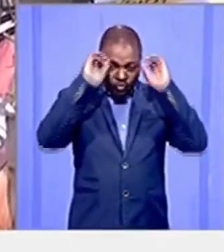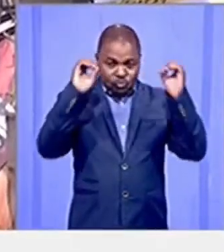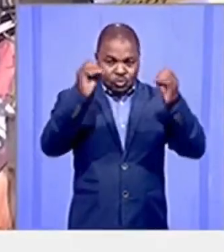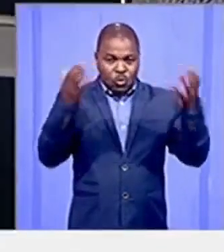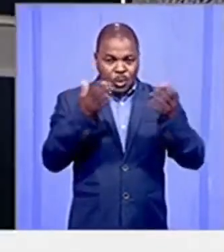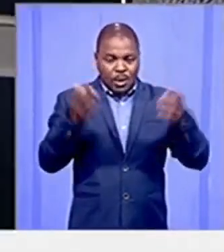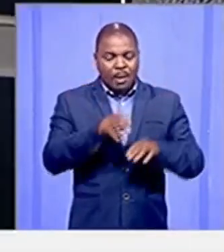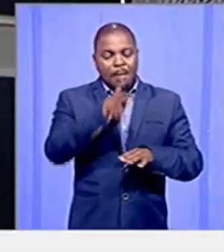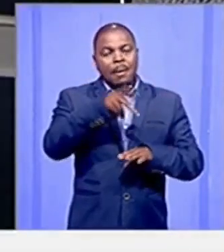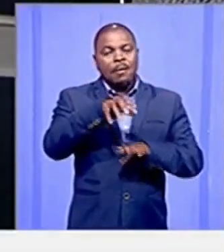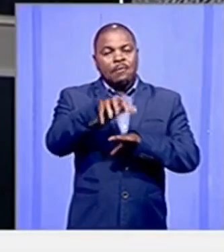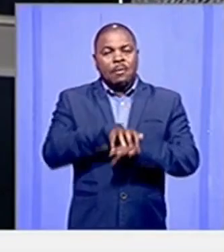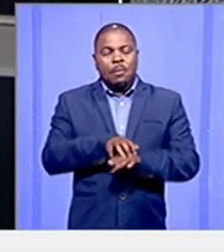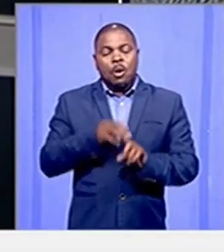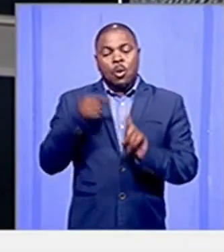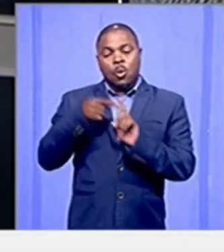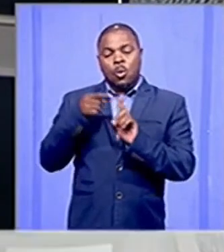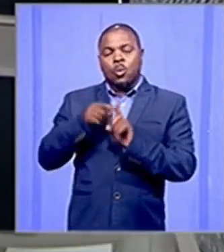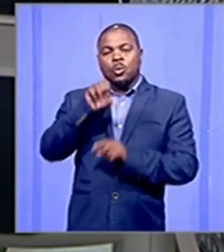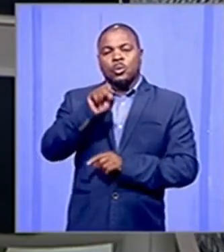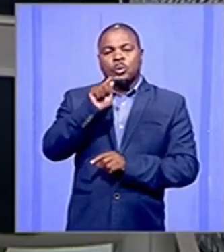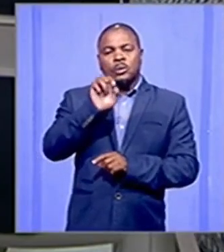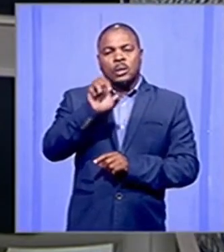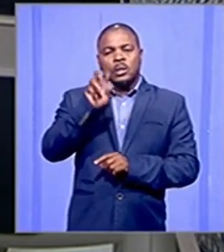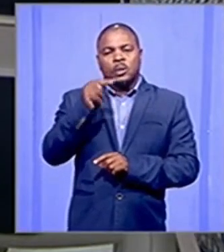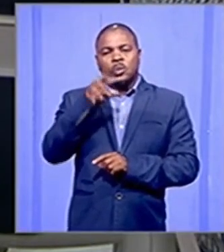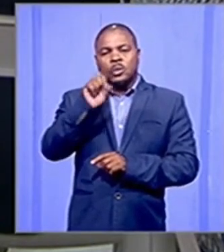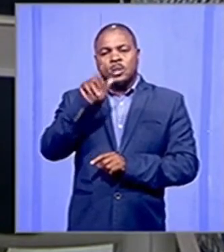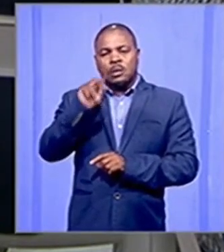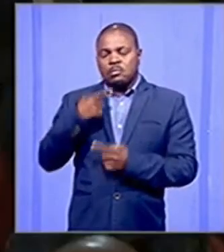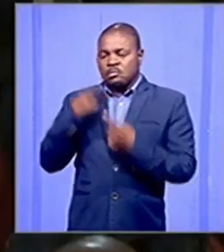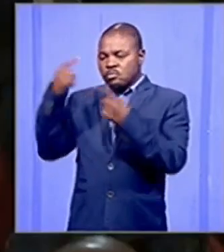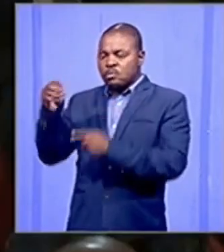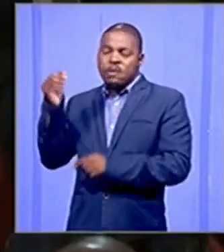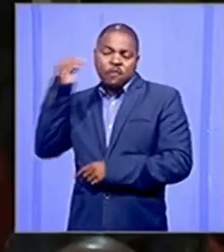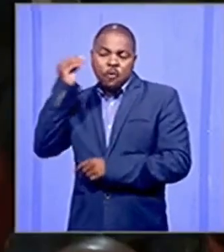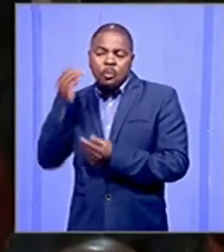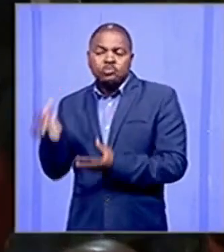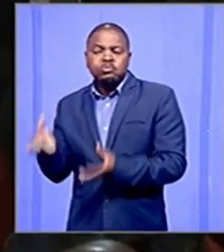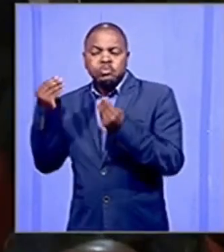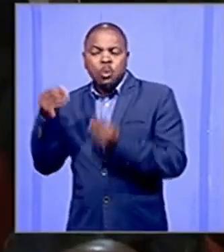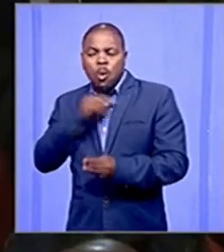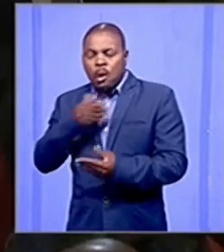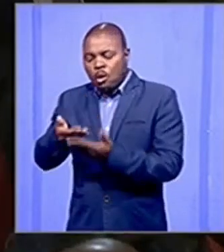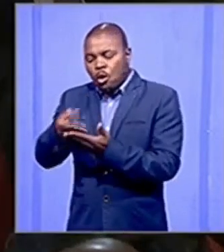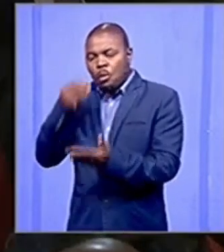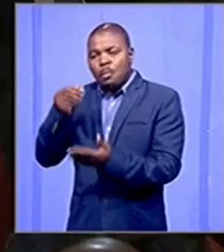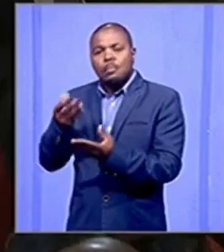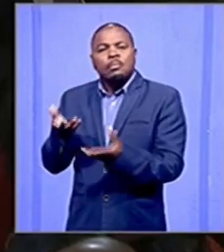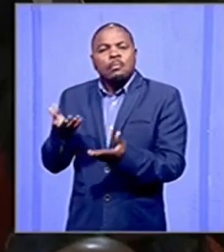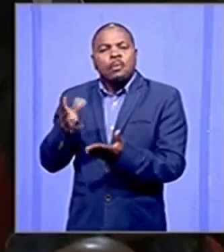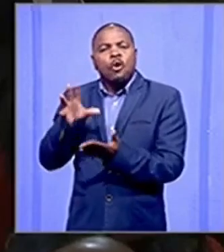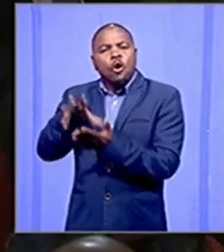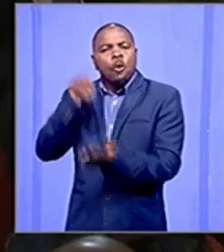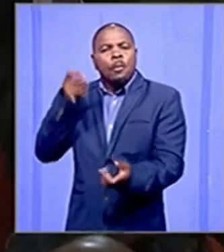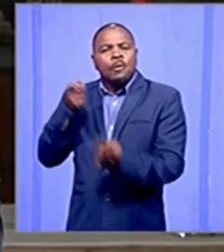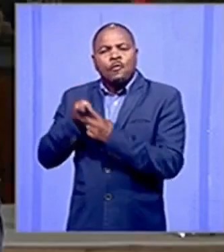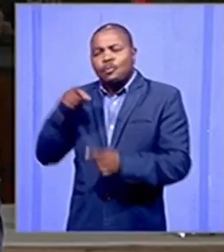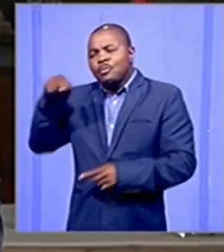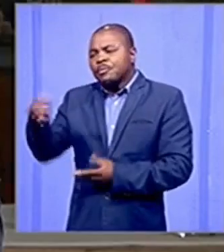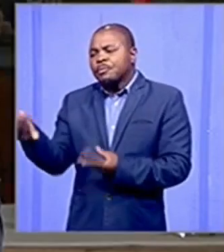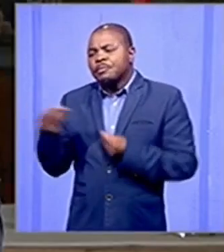hlahletse kopo le SARS ho latela molawana wa ntshetsopele ya phihlello ya lesedi a kopa kopi ya tokomane ya phatlalatso e ngwahola.